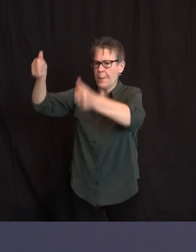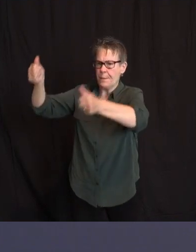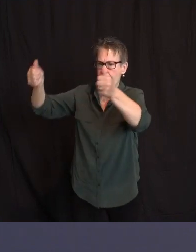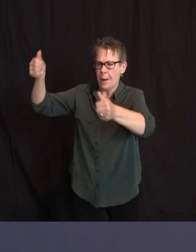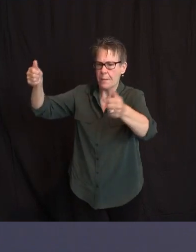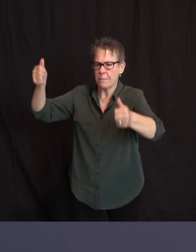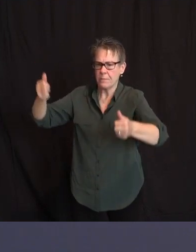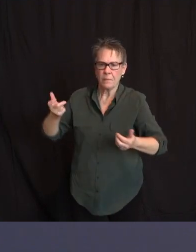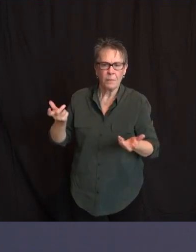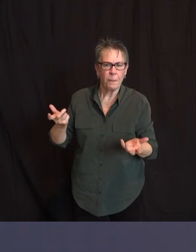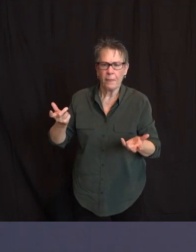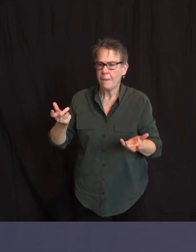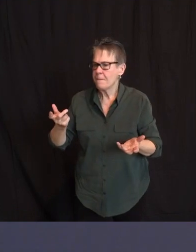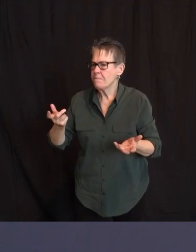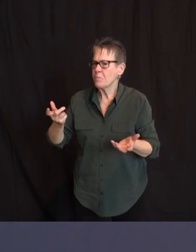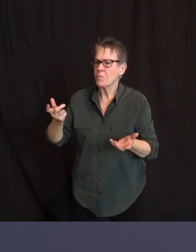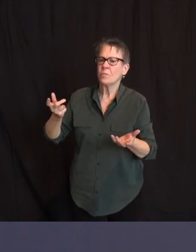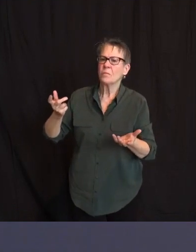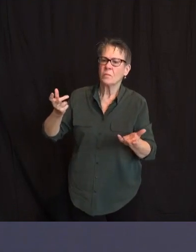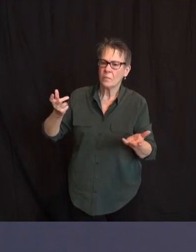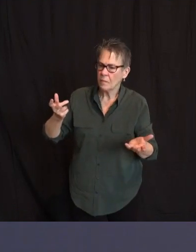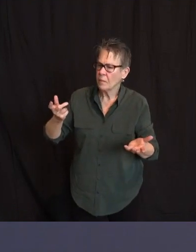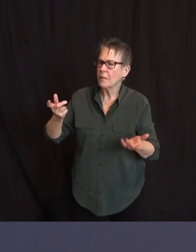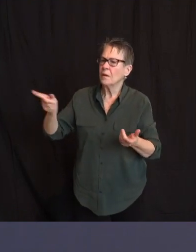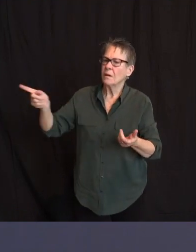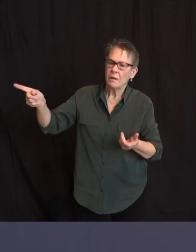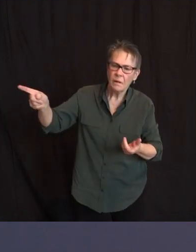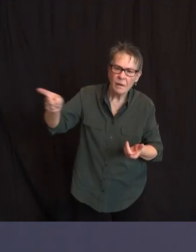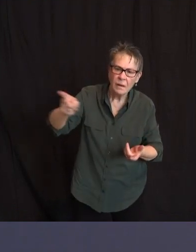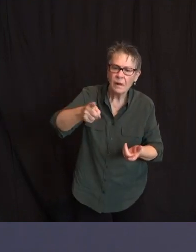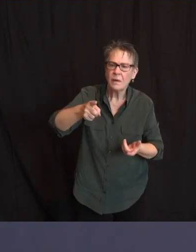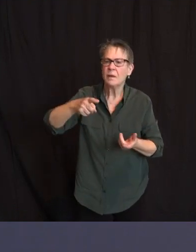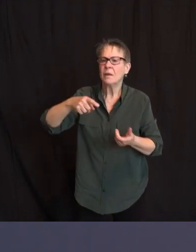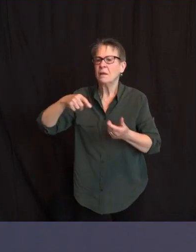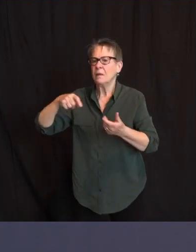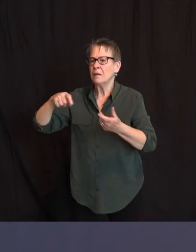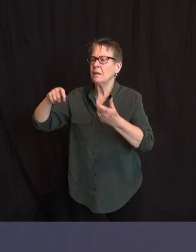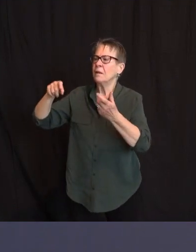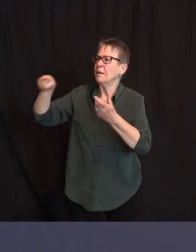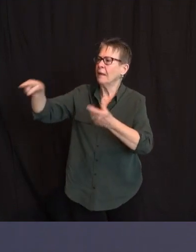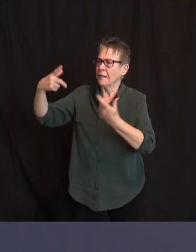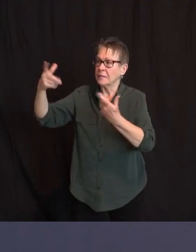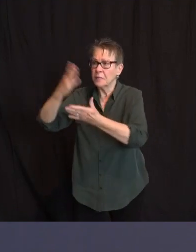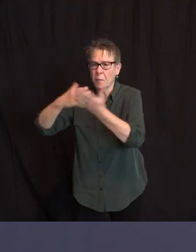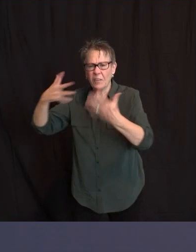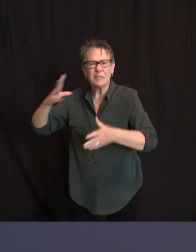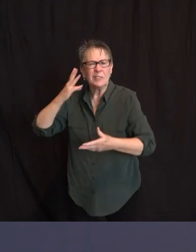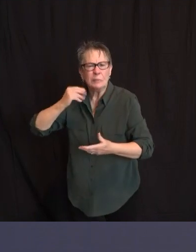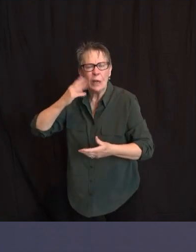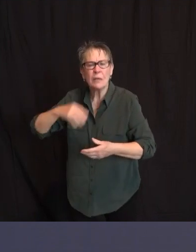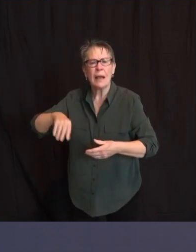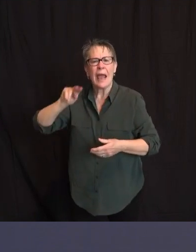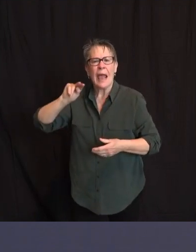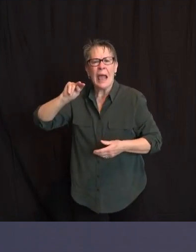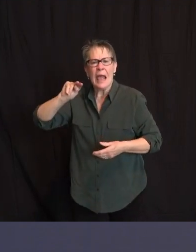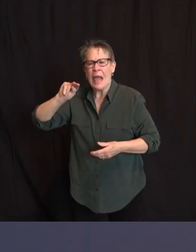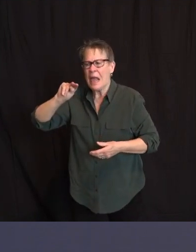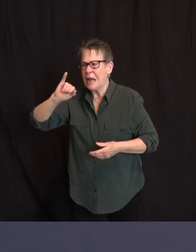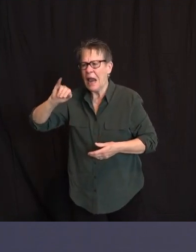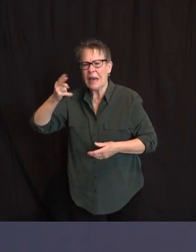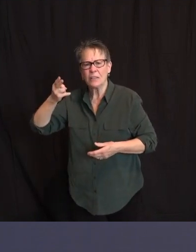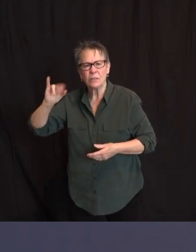never seen a situation that we're in right now. So I have a lot of empathy for them trying to bring control into